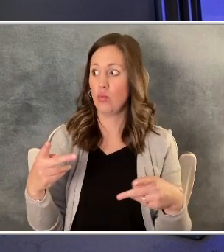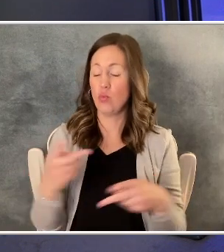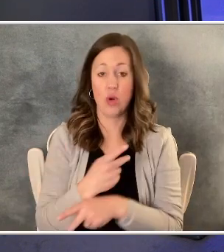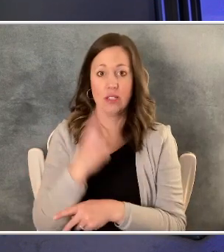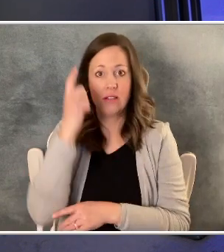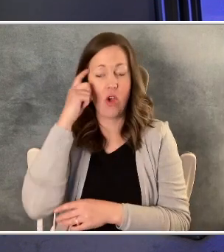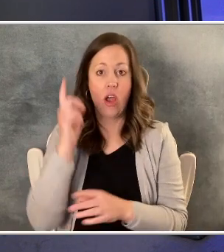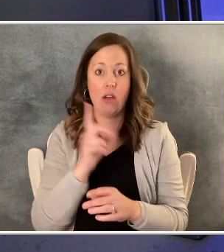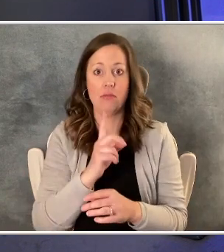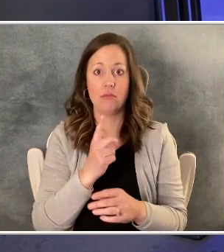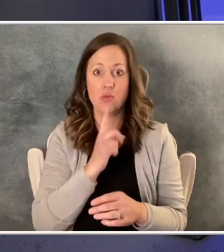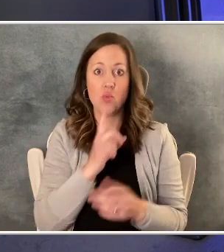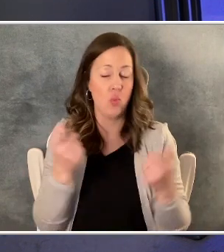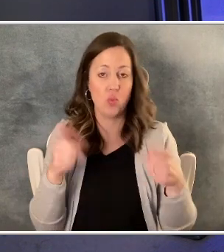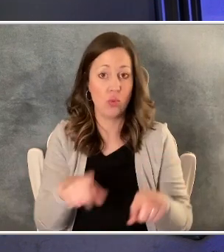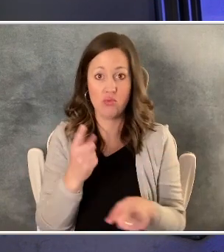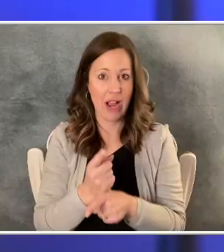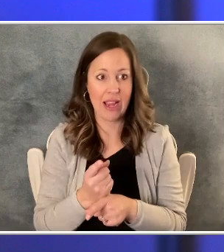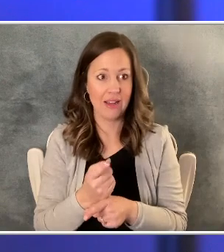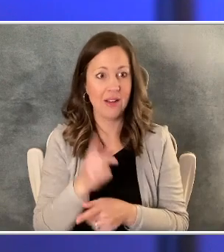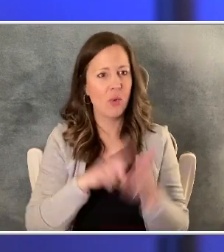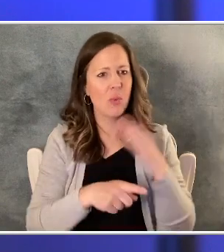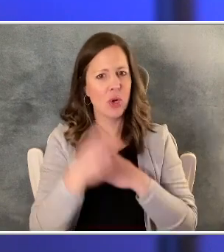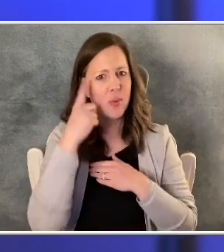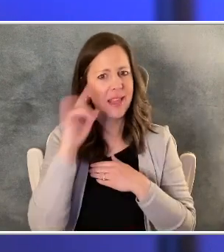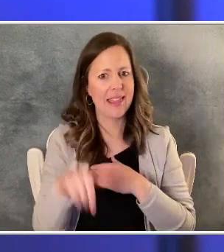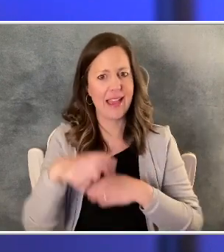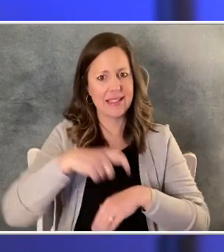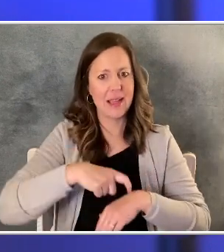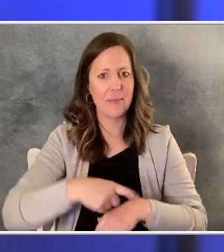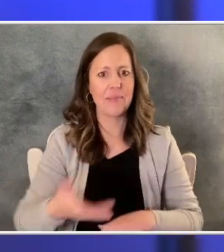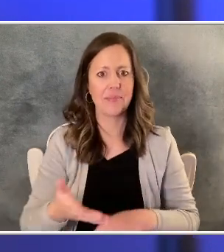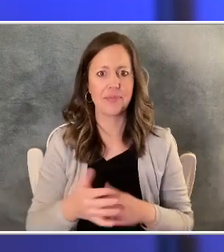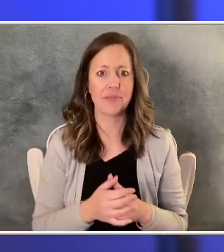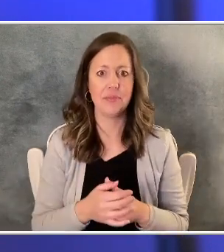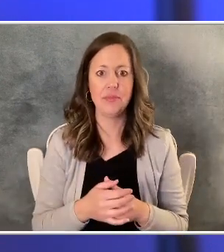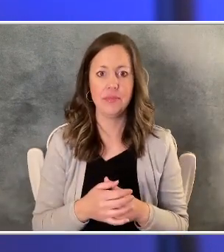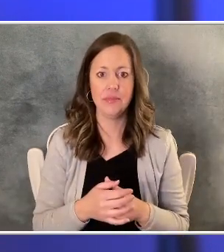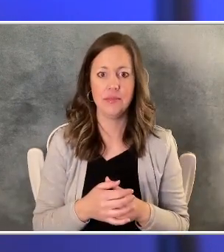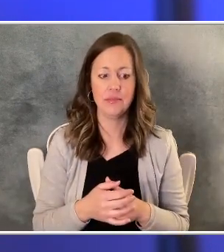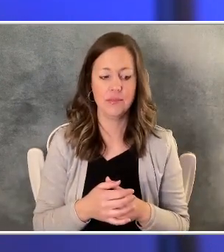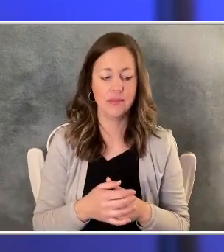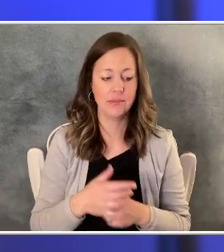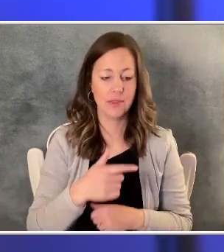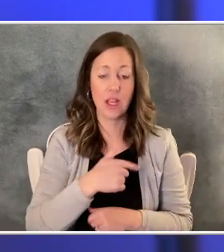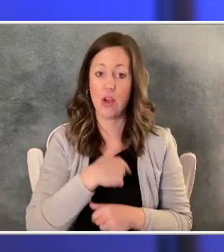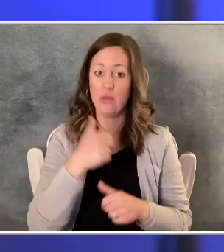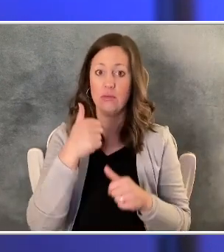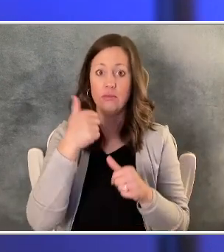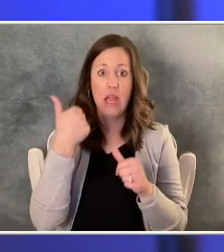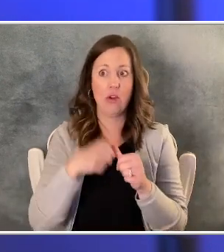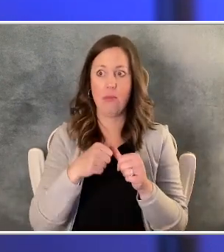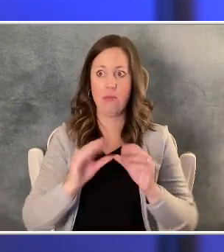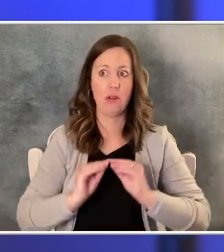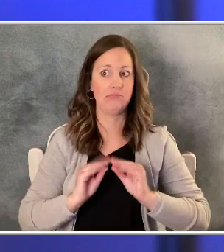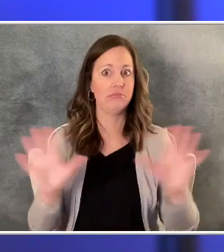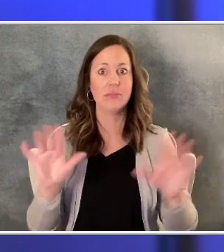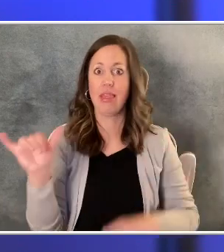through your mind at the time? I remember, as if it was yesterday, the doctor sat down with us